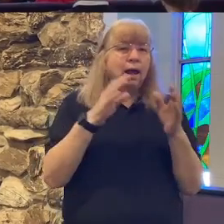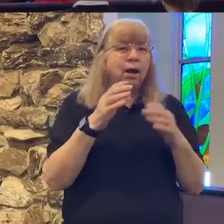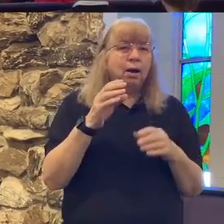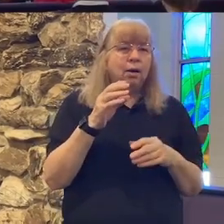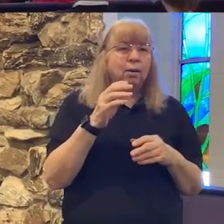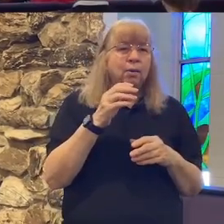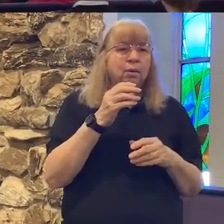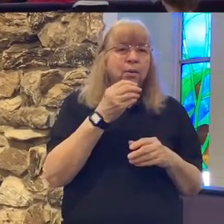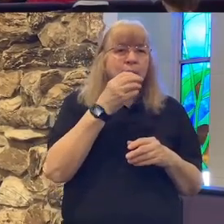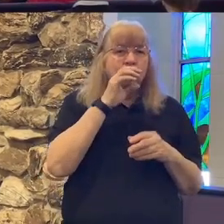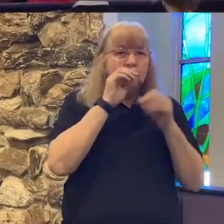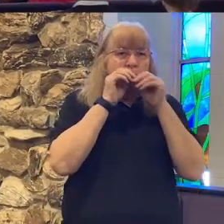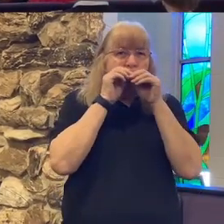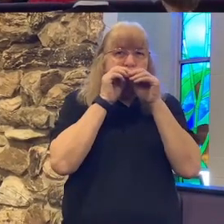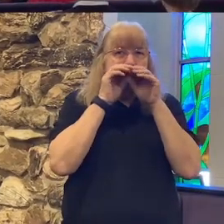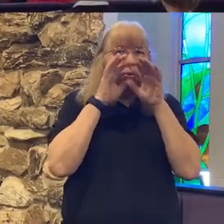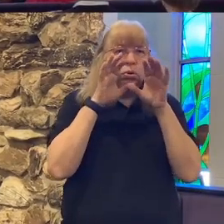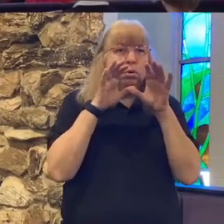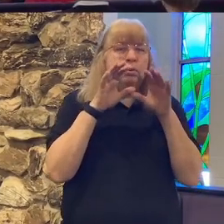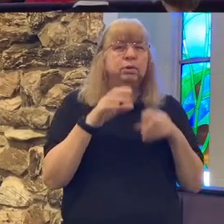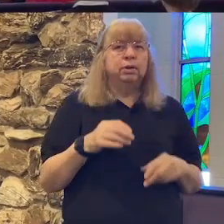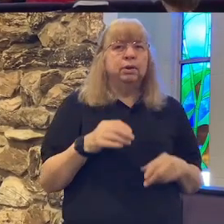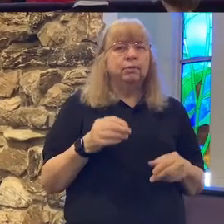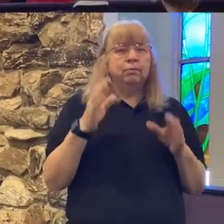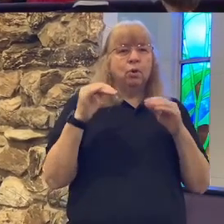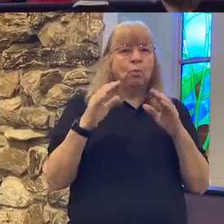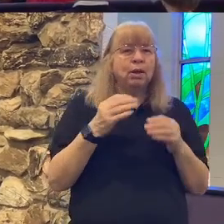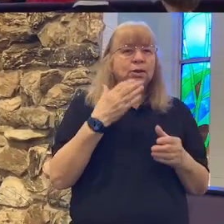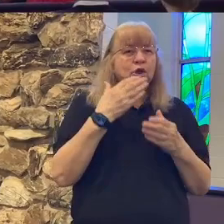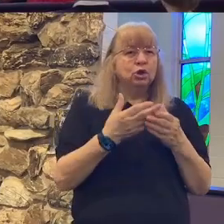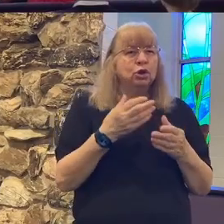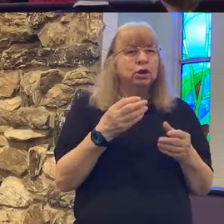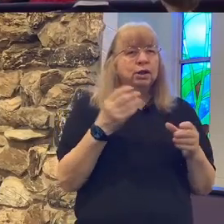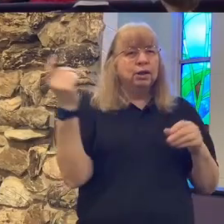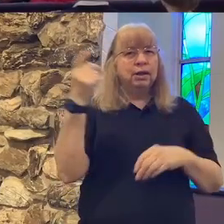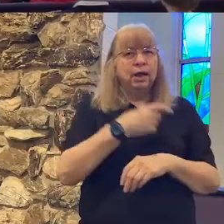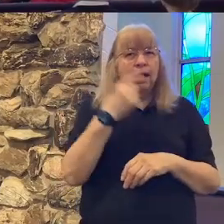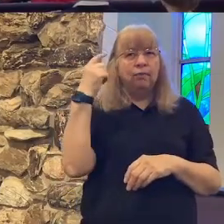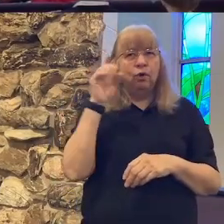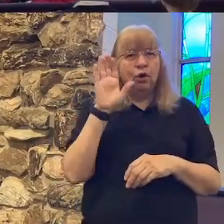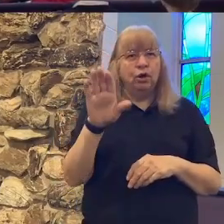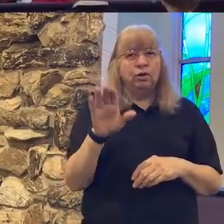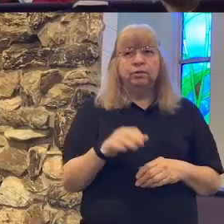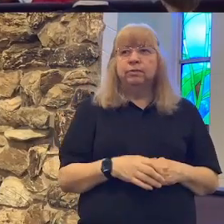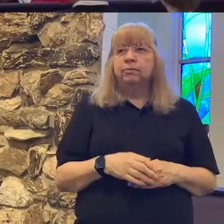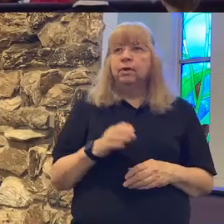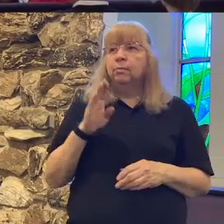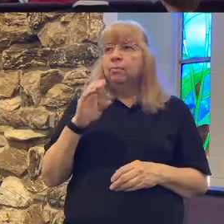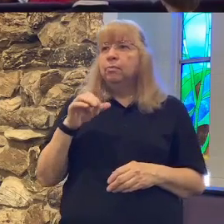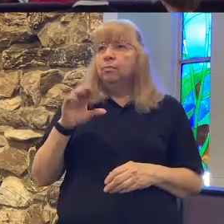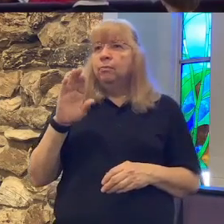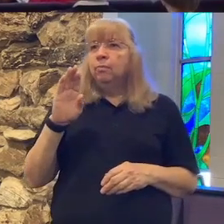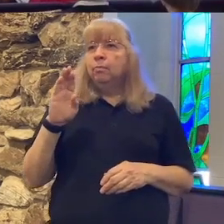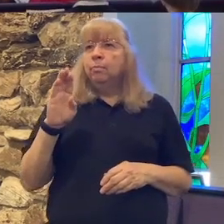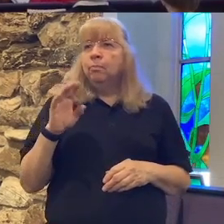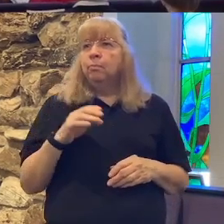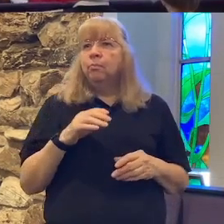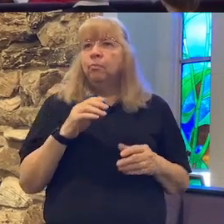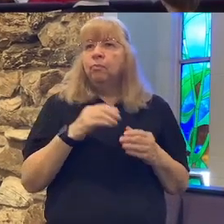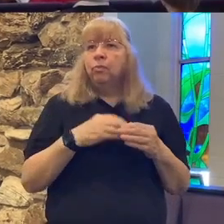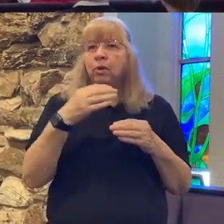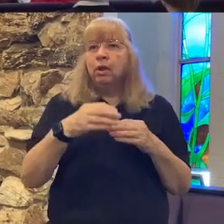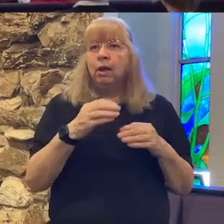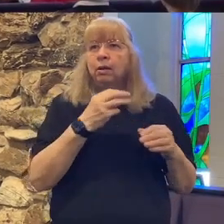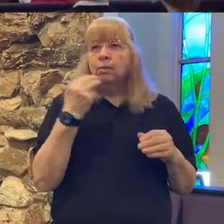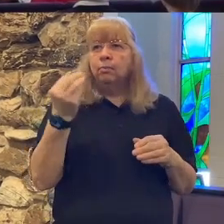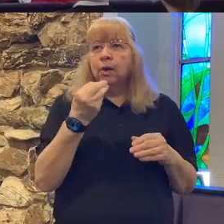we're having a good day back then. Let's hope it's good weather. Barb? Next Monday, May